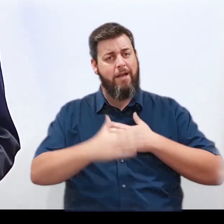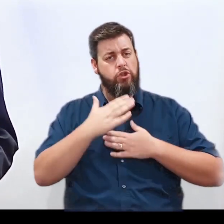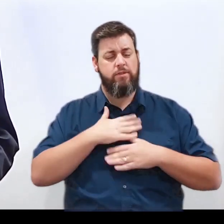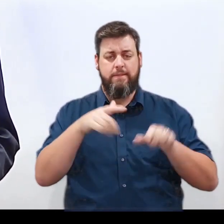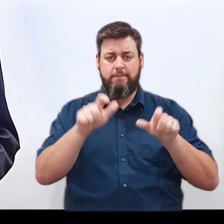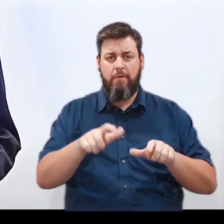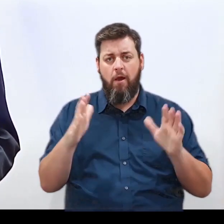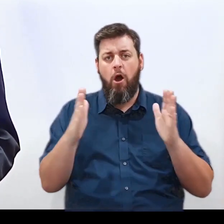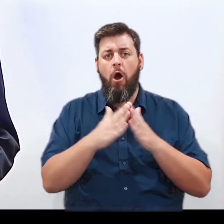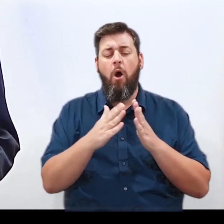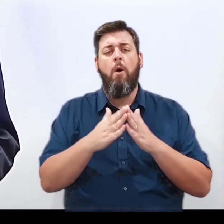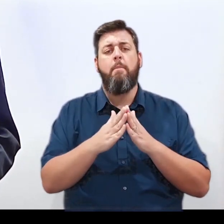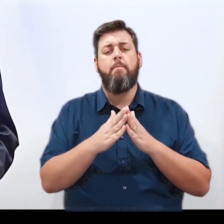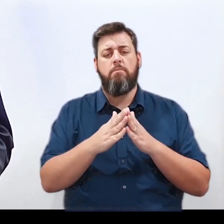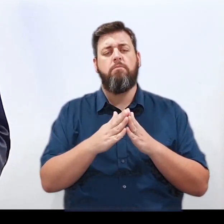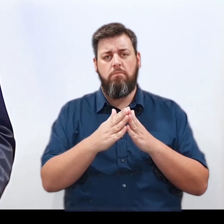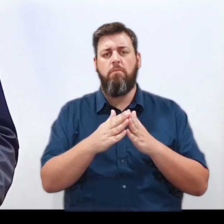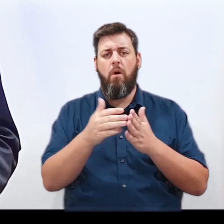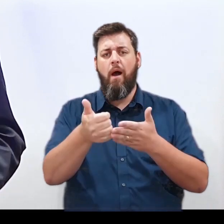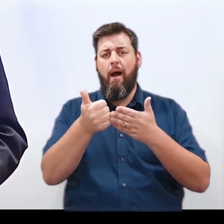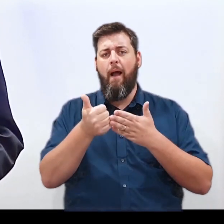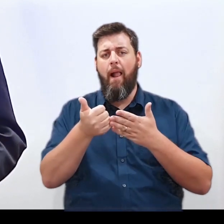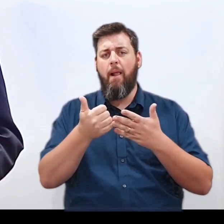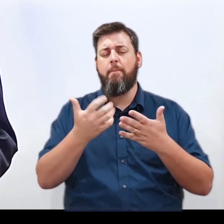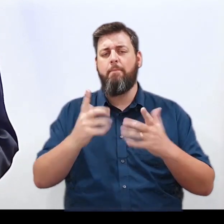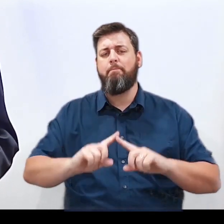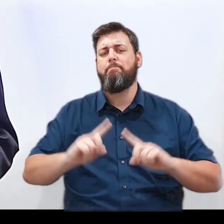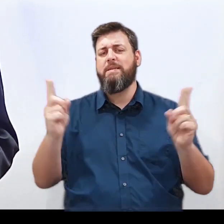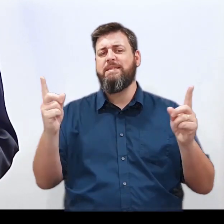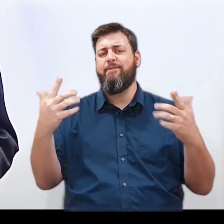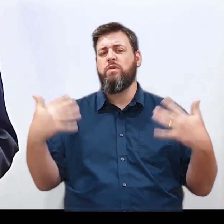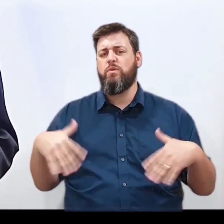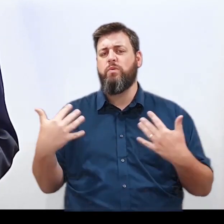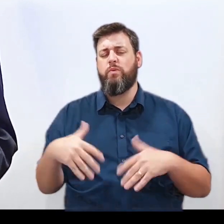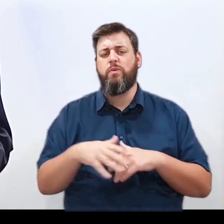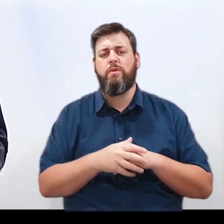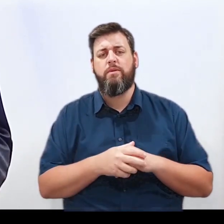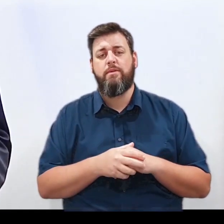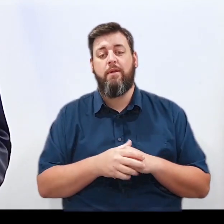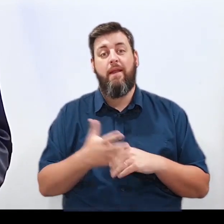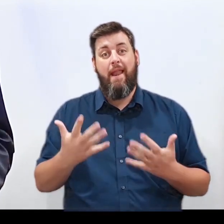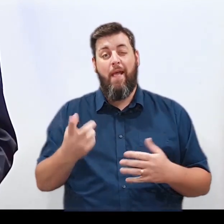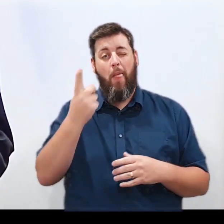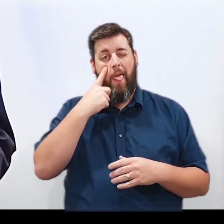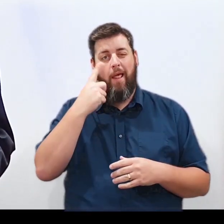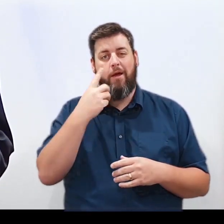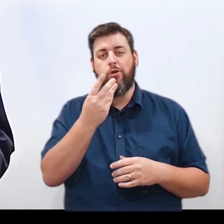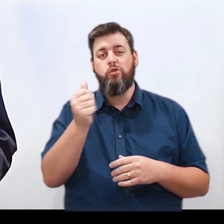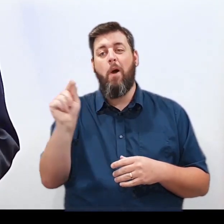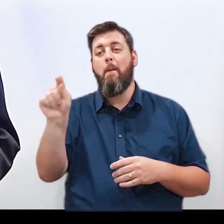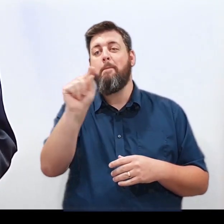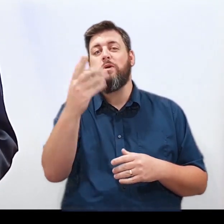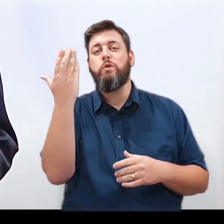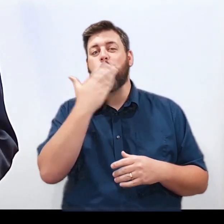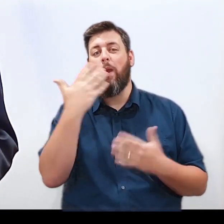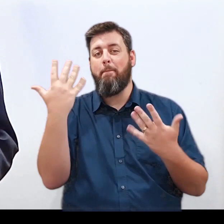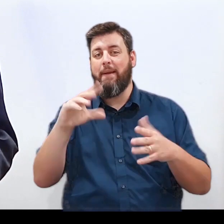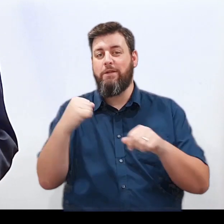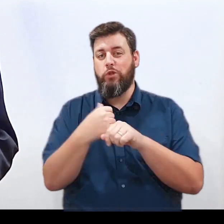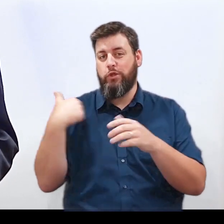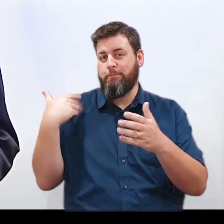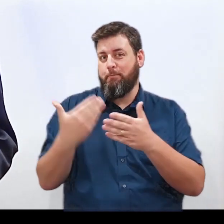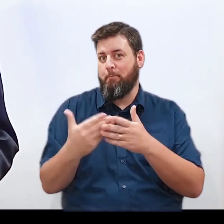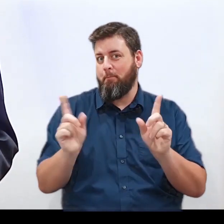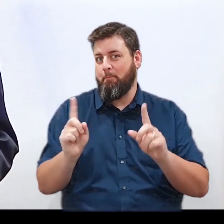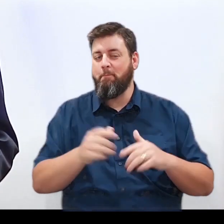patient and learning at home. You're really making a big difference. Now let's see what some schools have been getting up